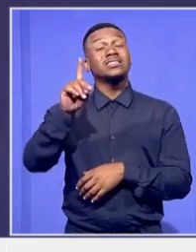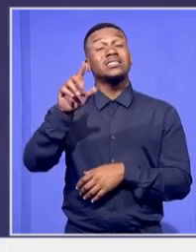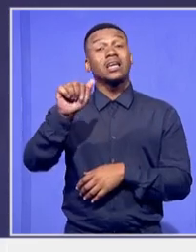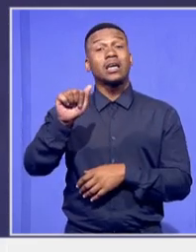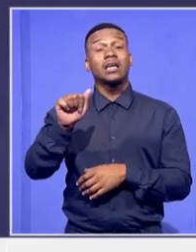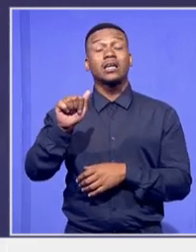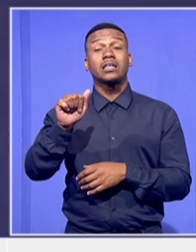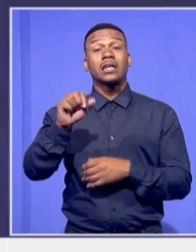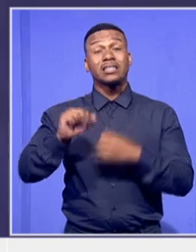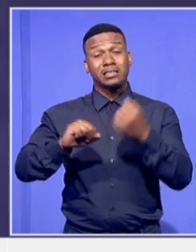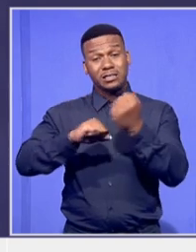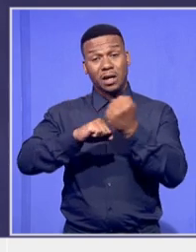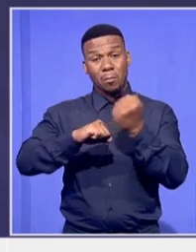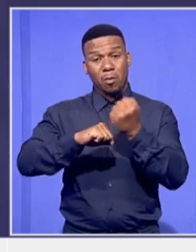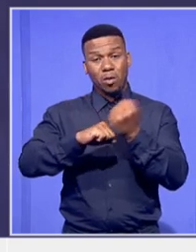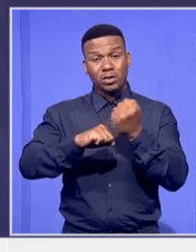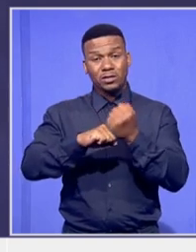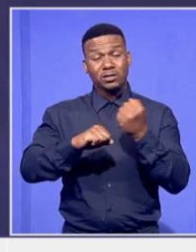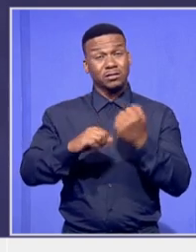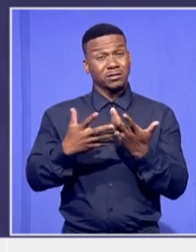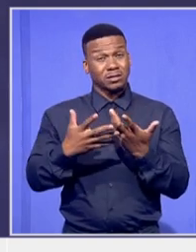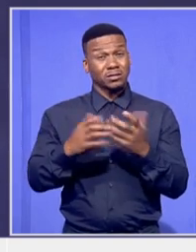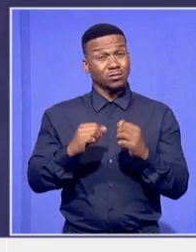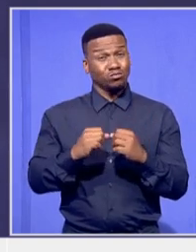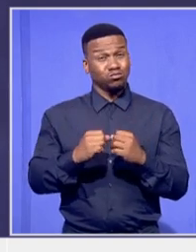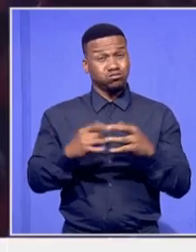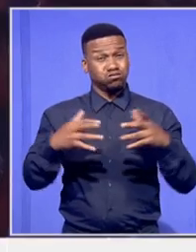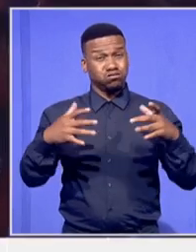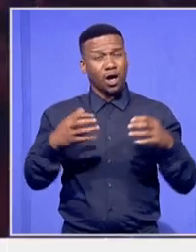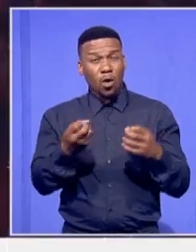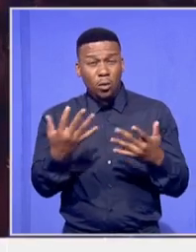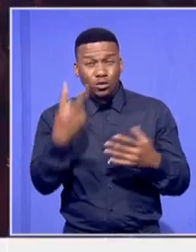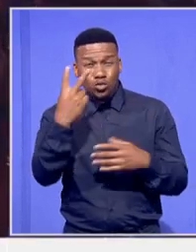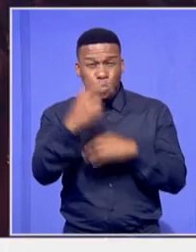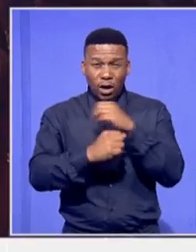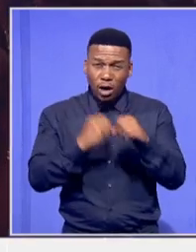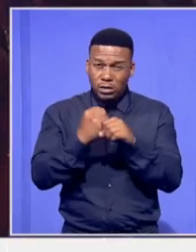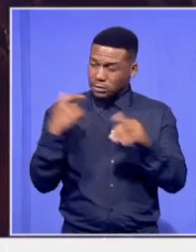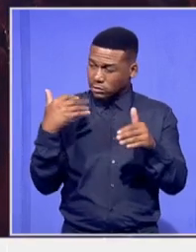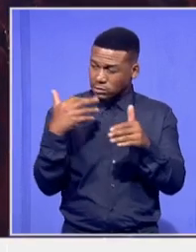last by-elections, in just 2.5 years, the DA has won